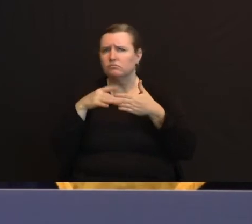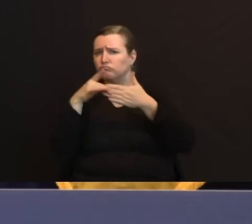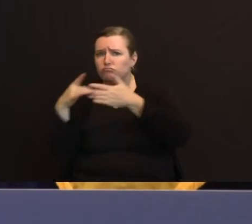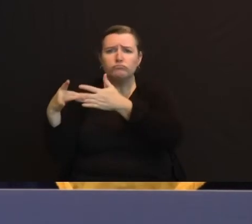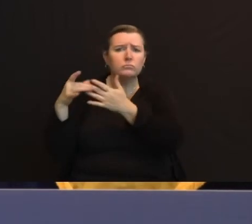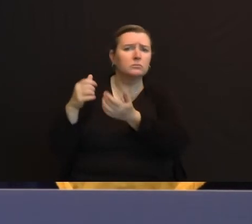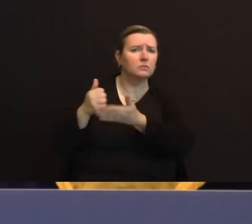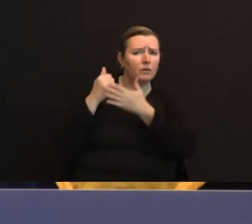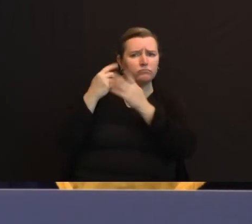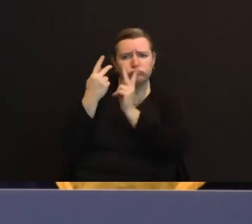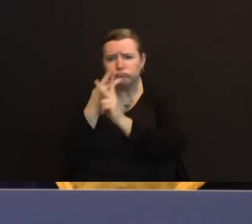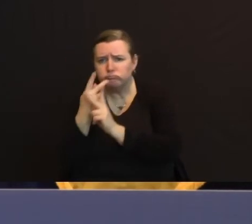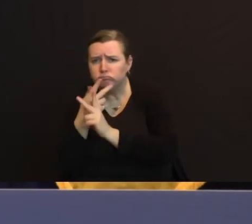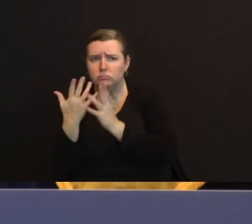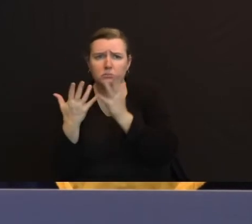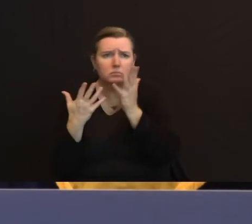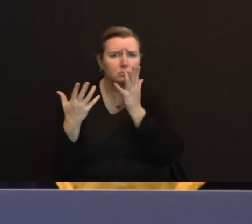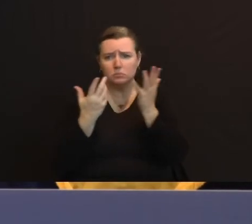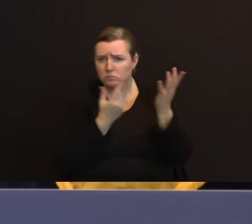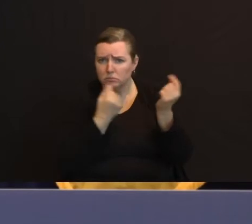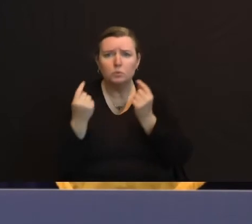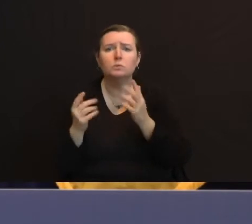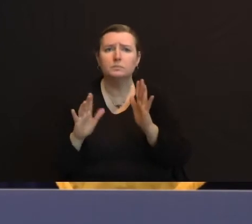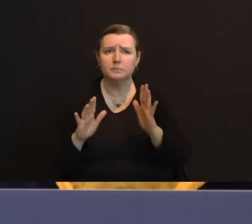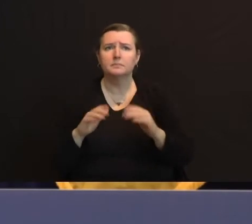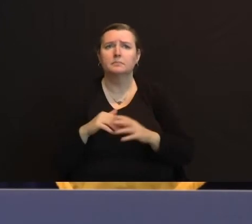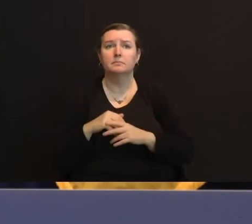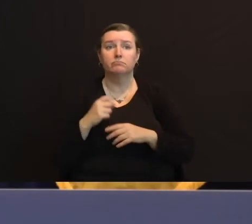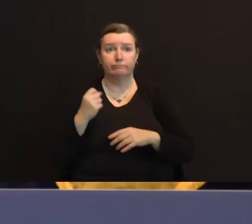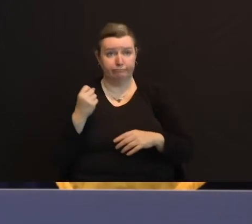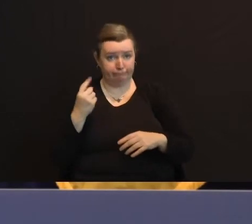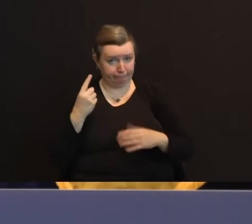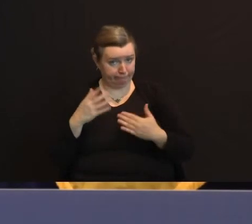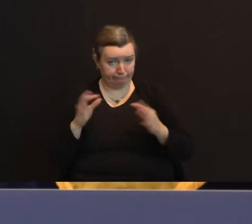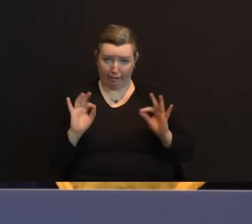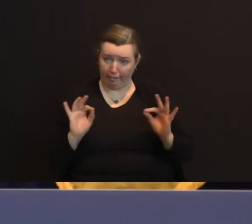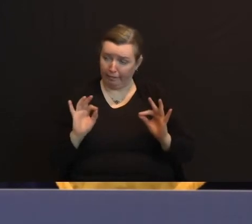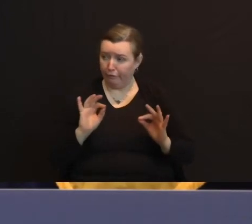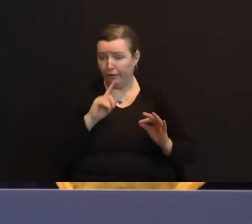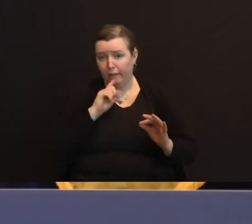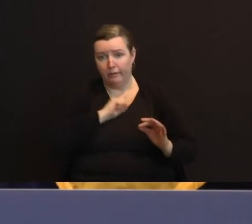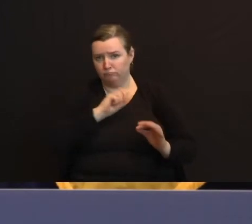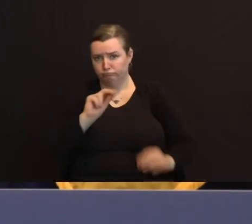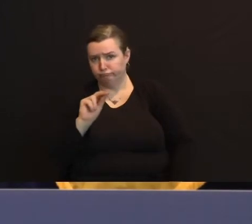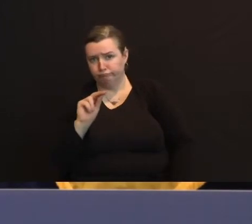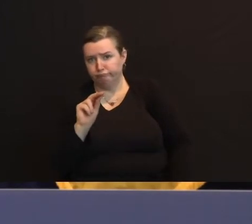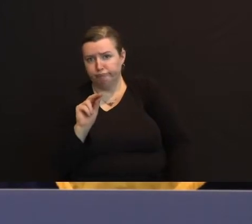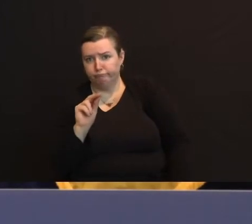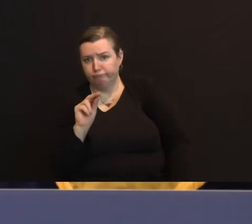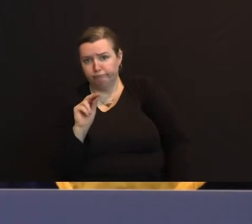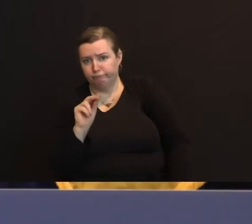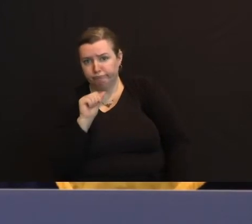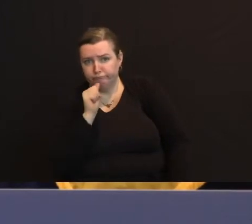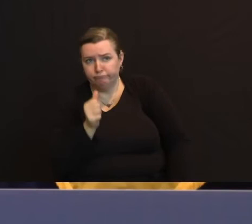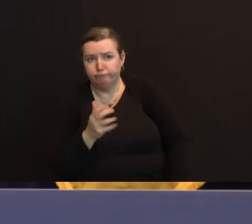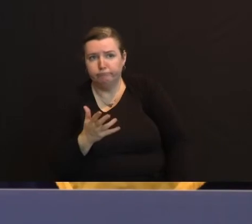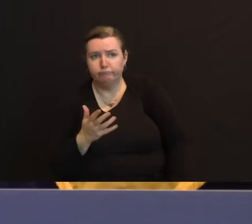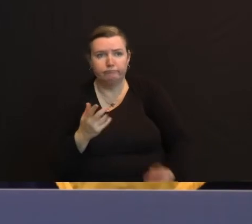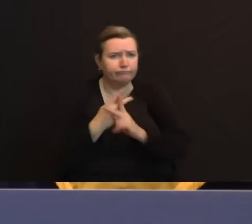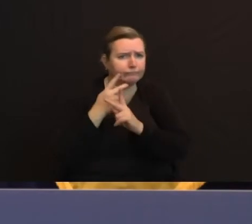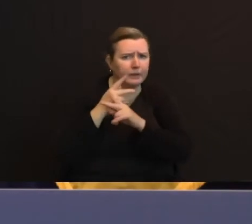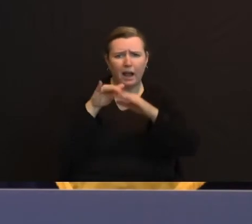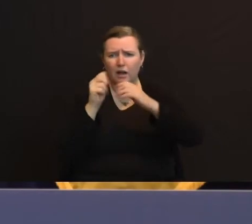not absent an enormous amount of complexities. Everything from standing up mass sites to the priorities that